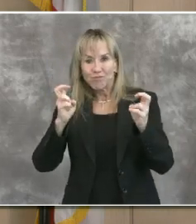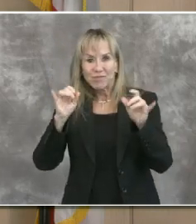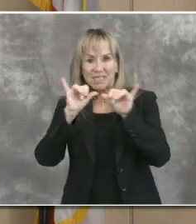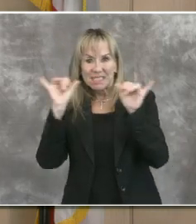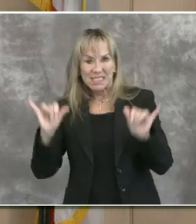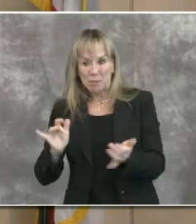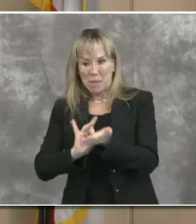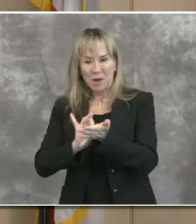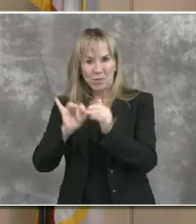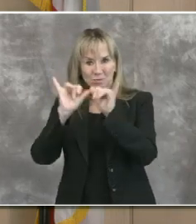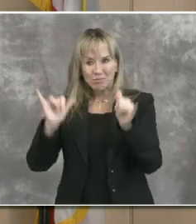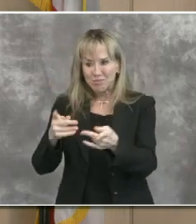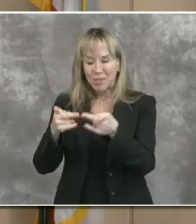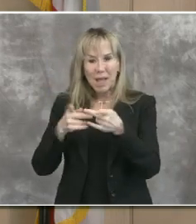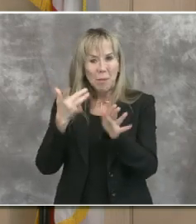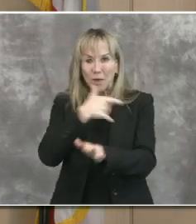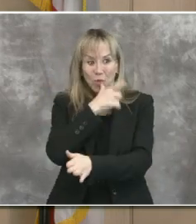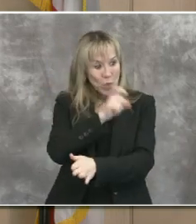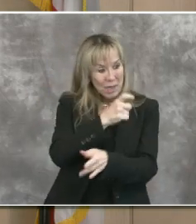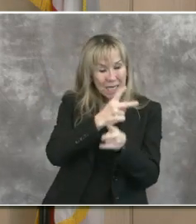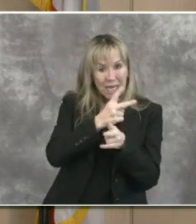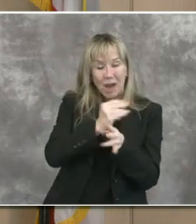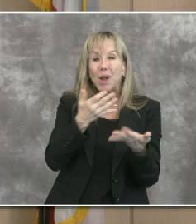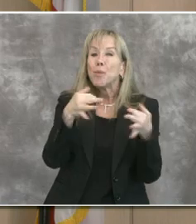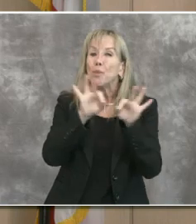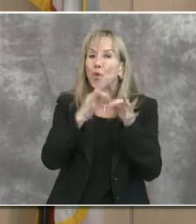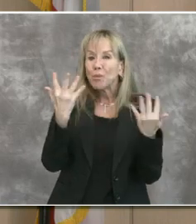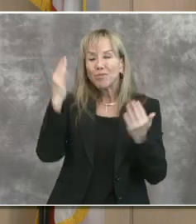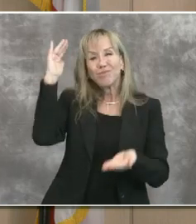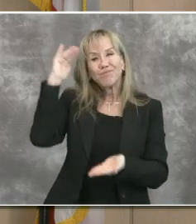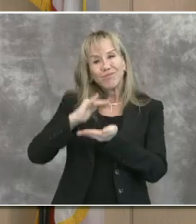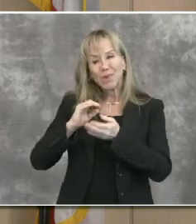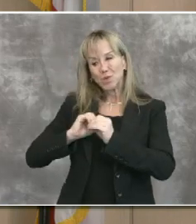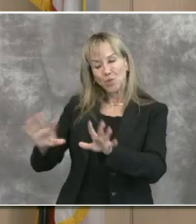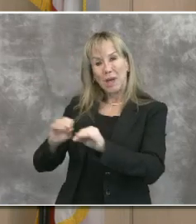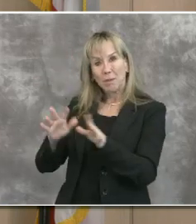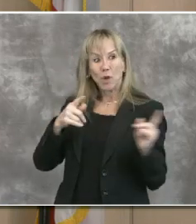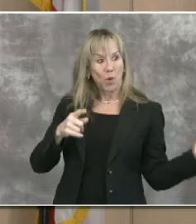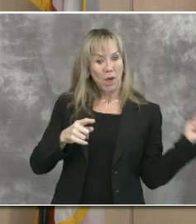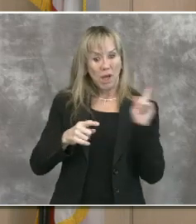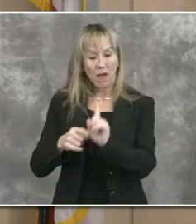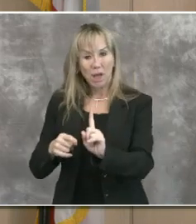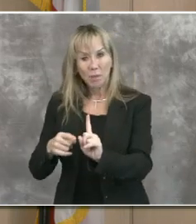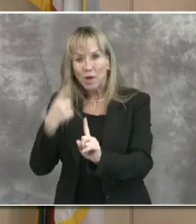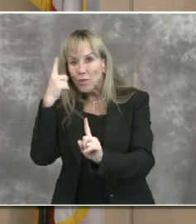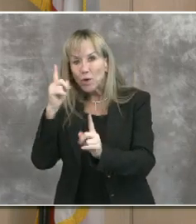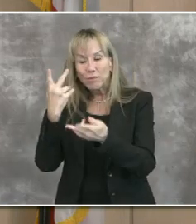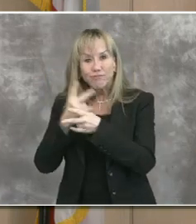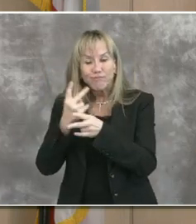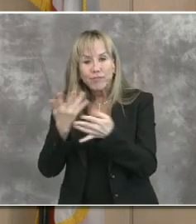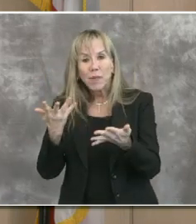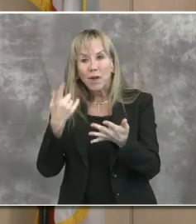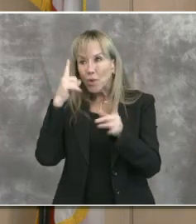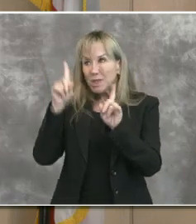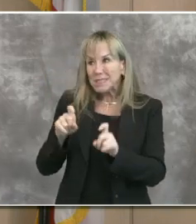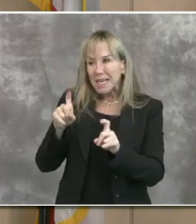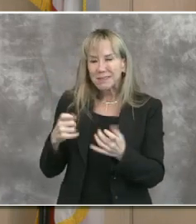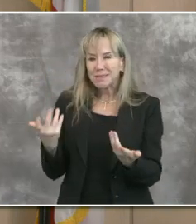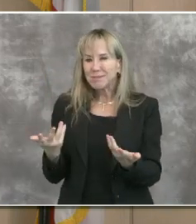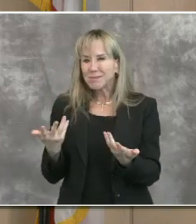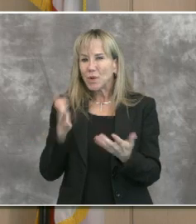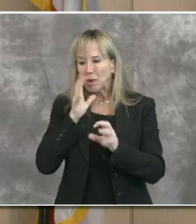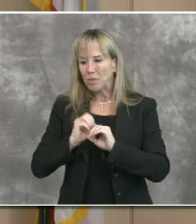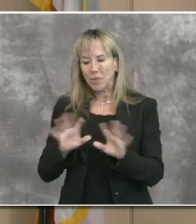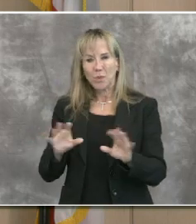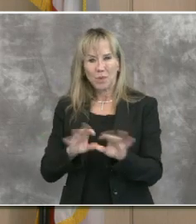care, and number two, it's important not to transmit to others by having them come in for medical care for testing. The